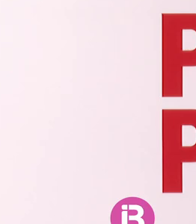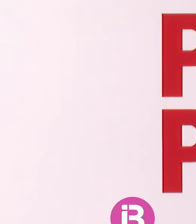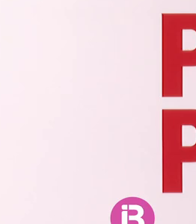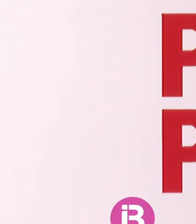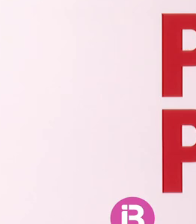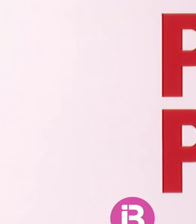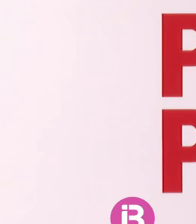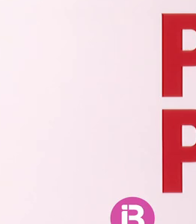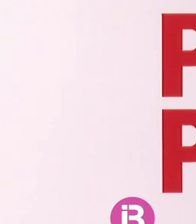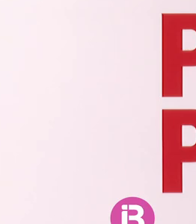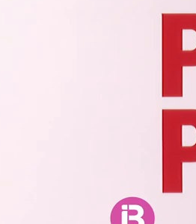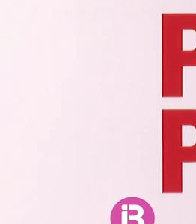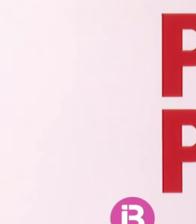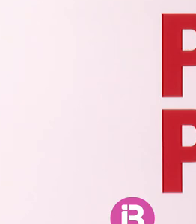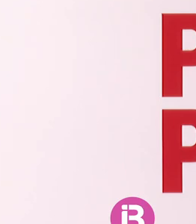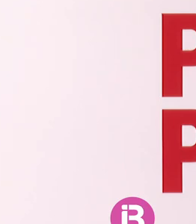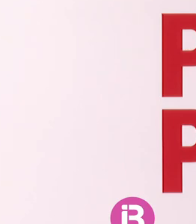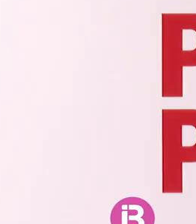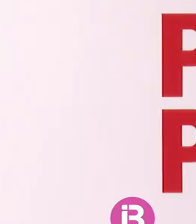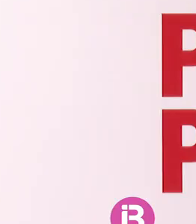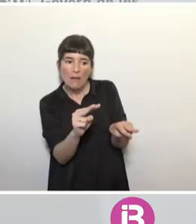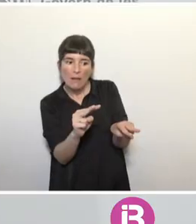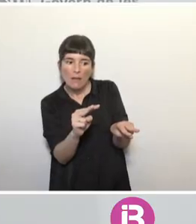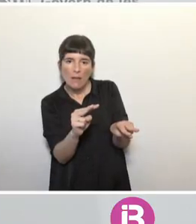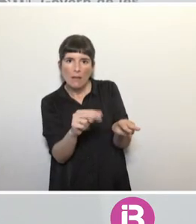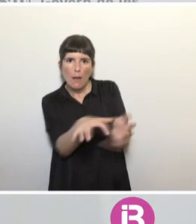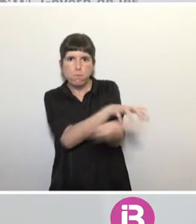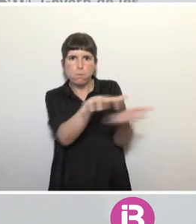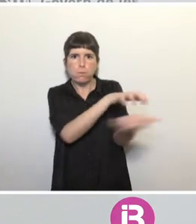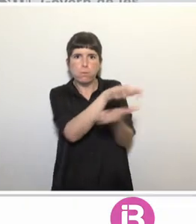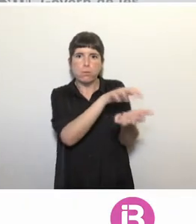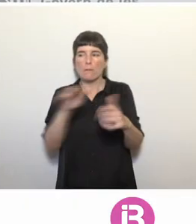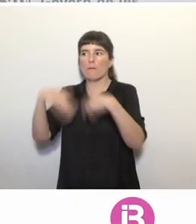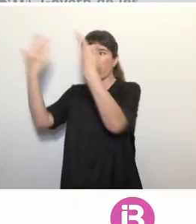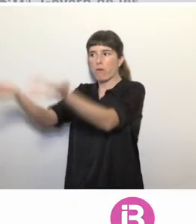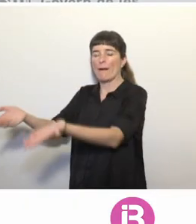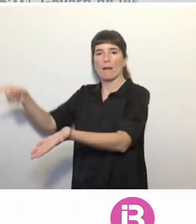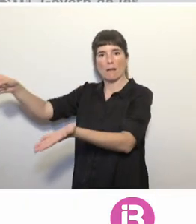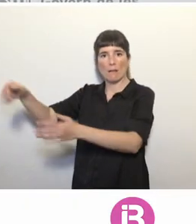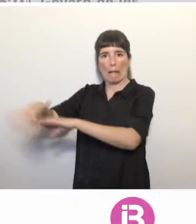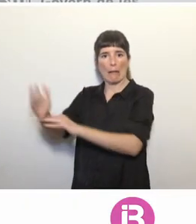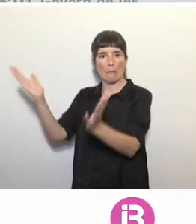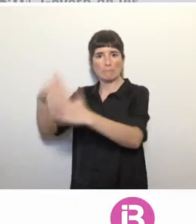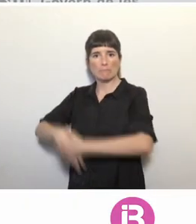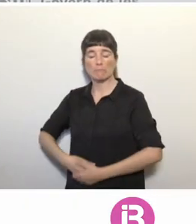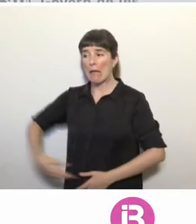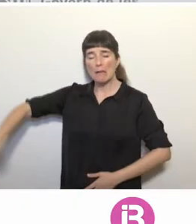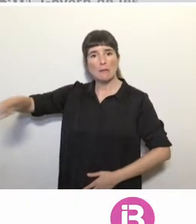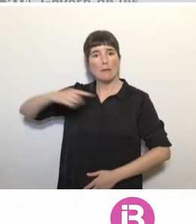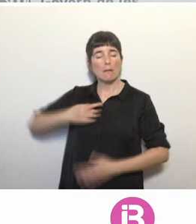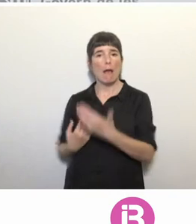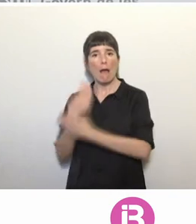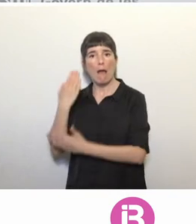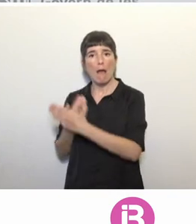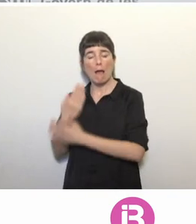Un president que hem vist que té aquestes actituds violentes. Los ciudadanos que levantan la persiana por la mañana o que se van a trabajar en su puesto de